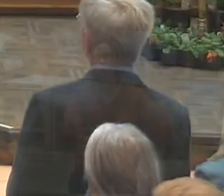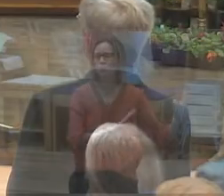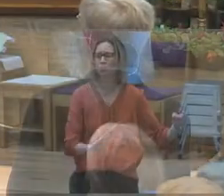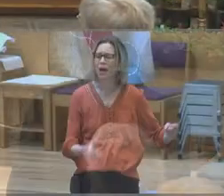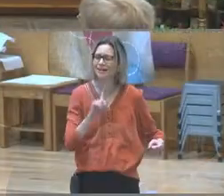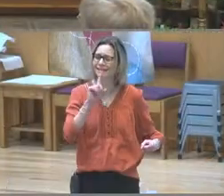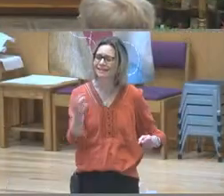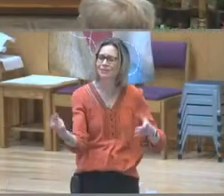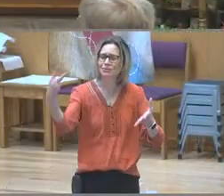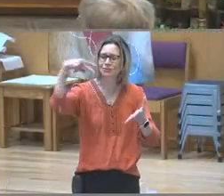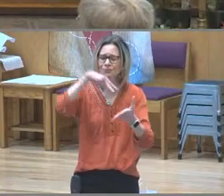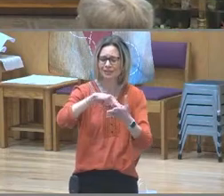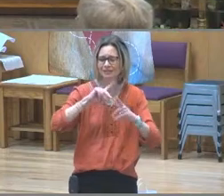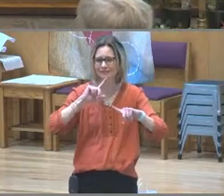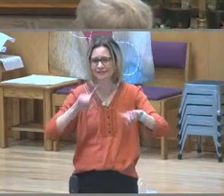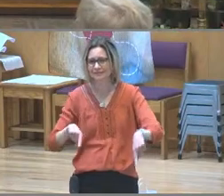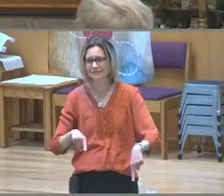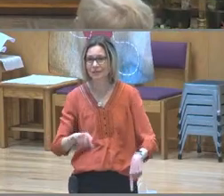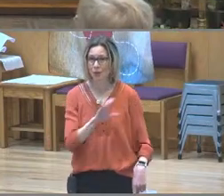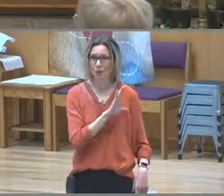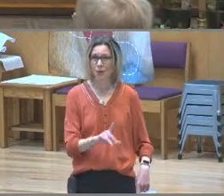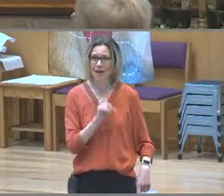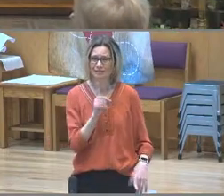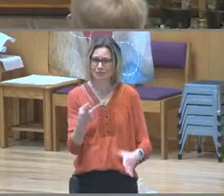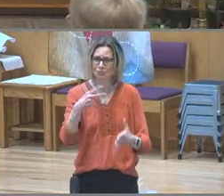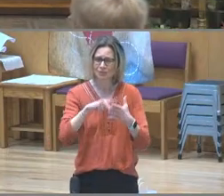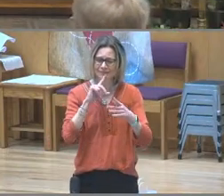Christ is risen.